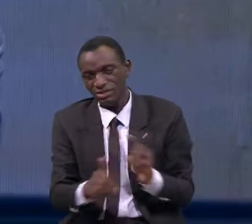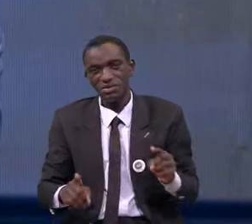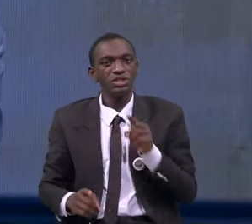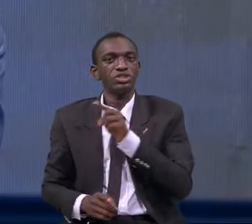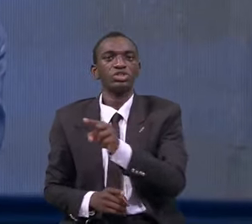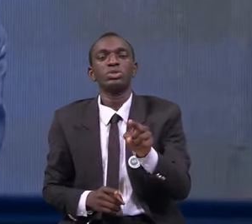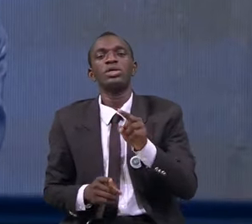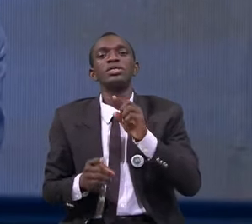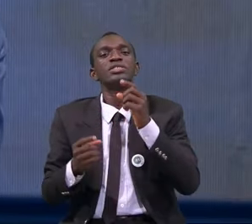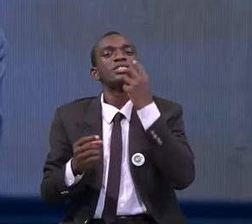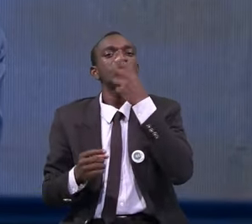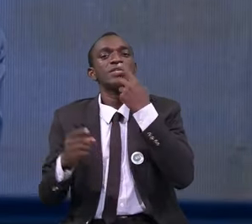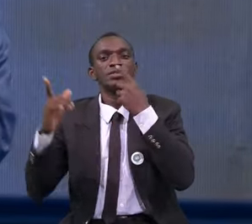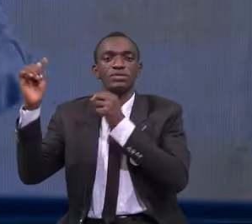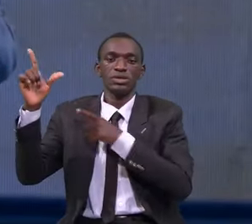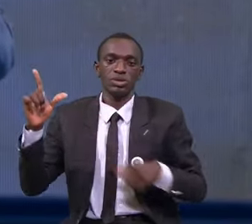Lord.